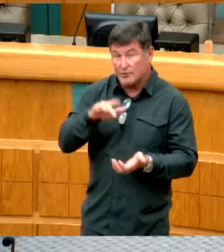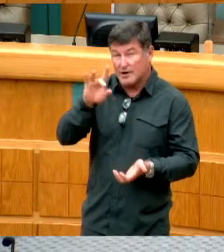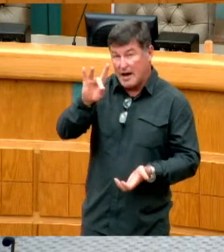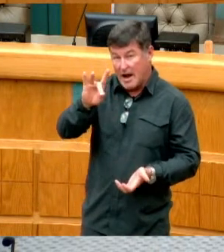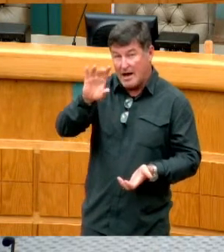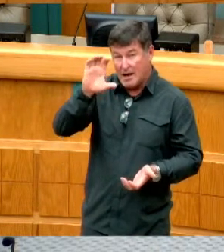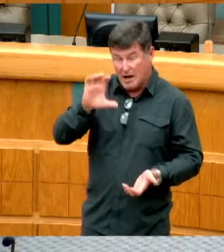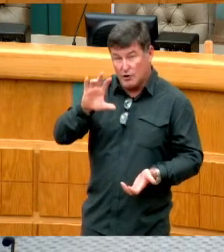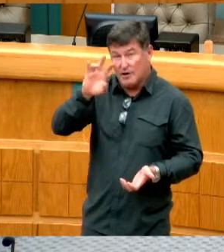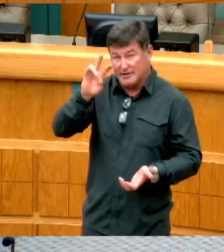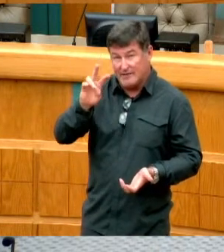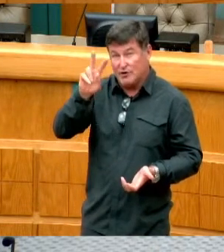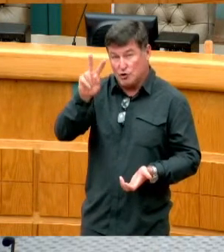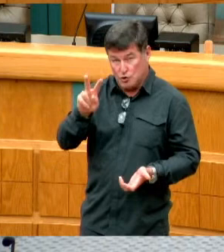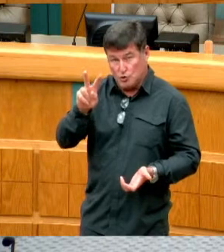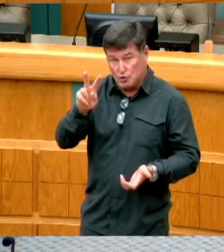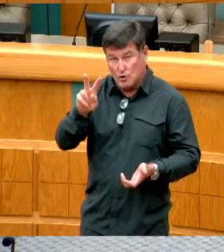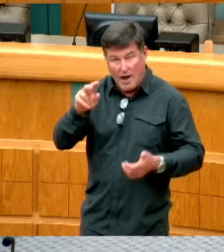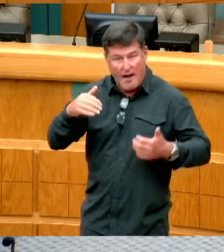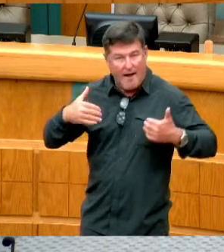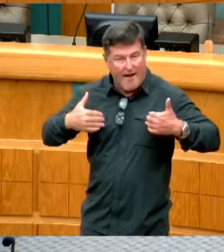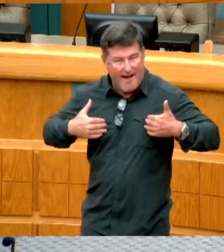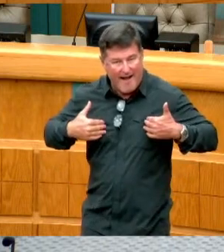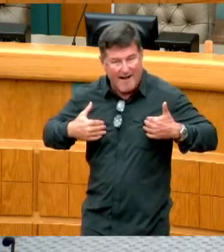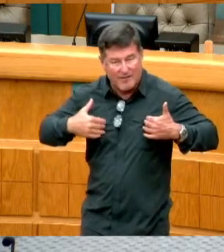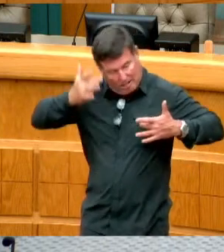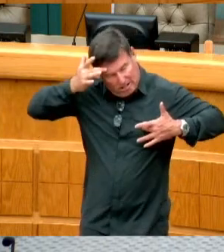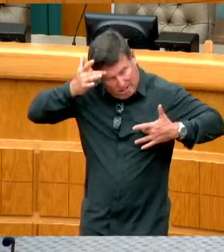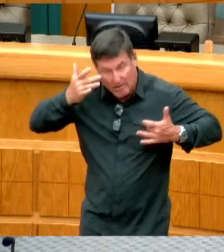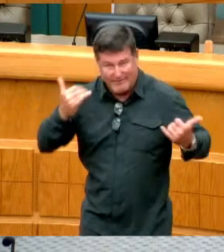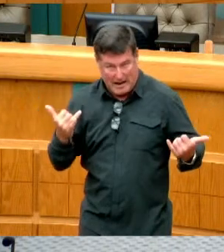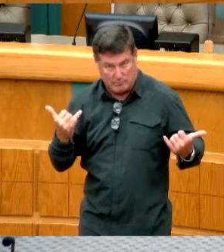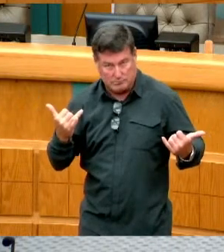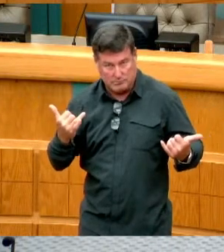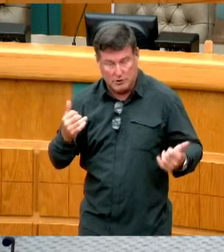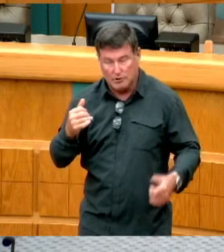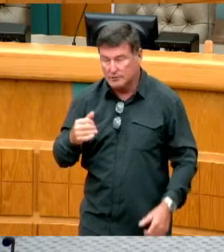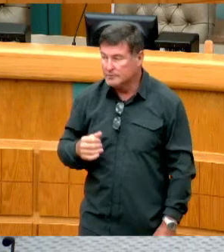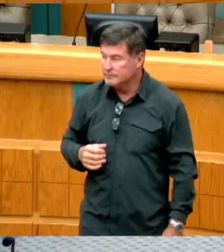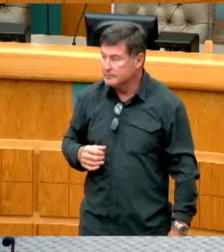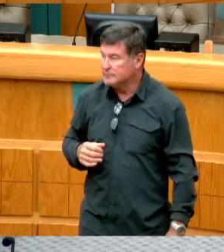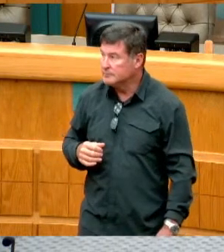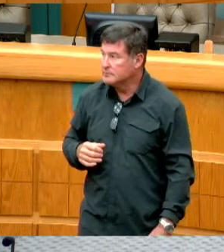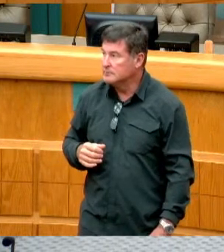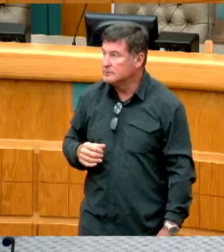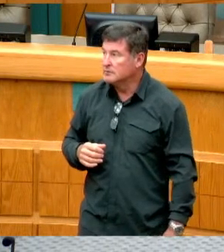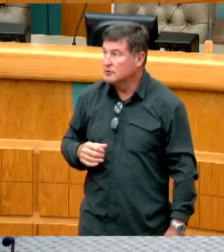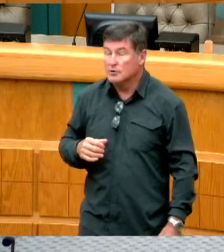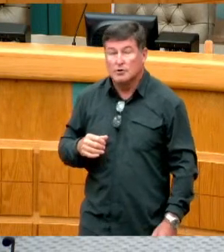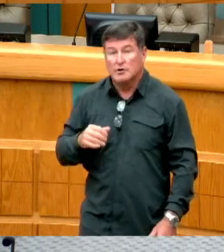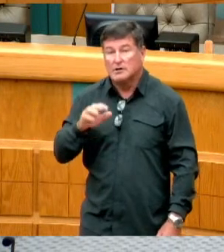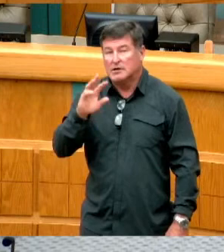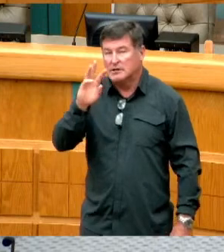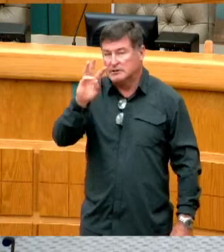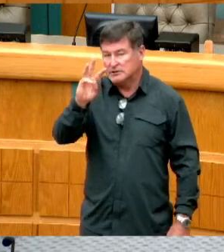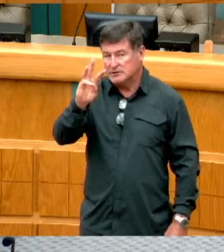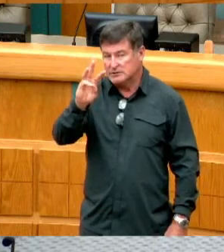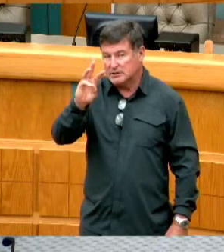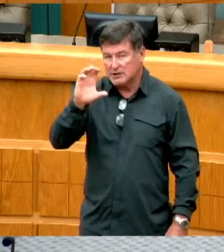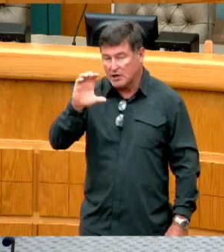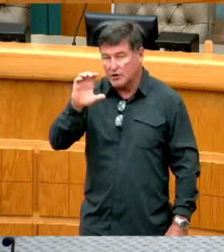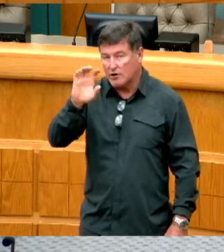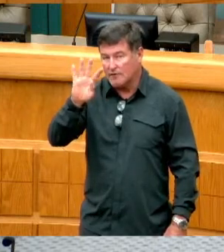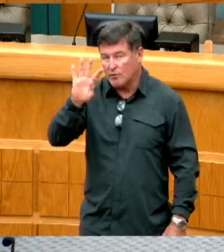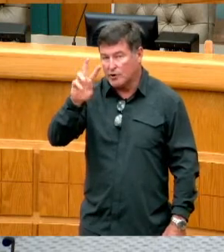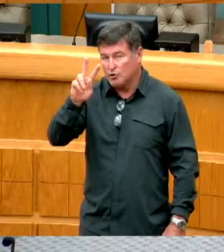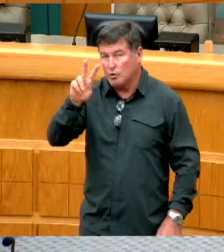2,872, almost 3,000 people have active COVID-19 currently today, and a total of 642 deaths that I'll talk about